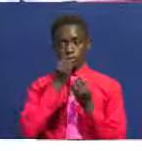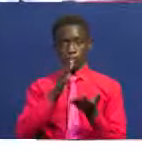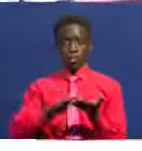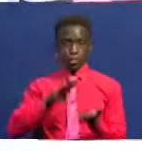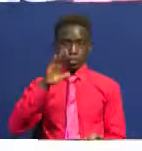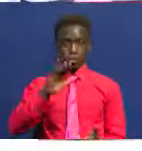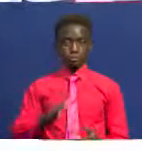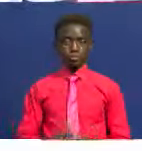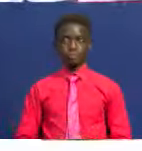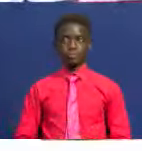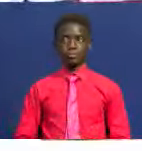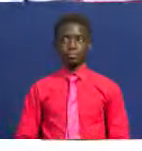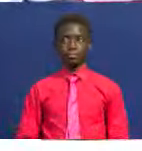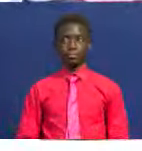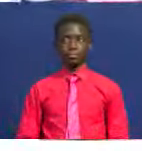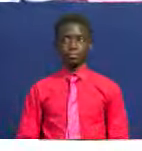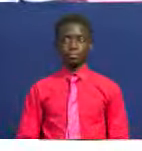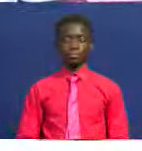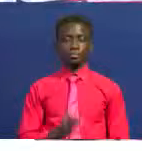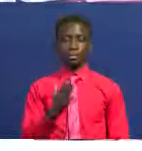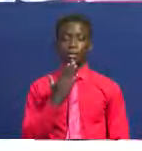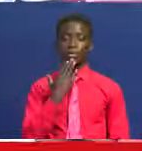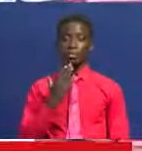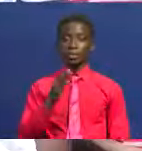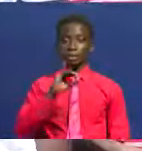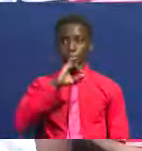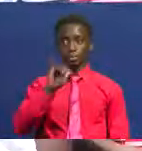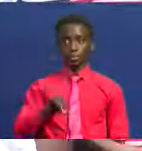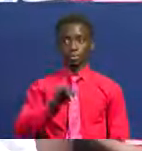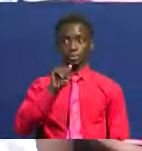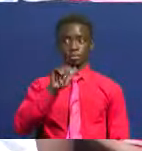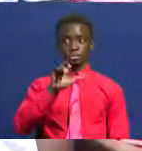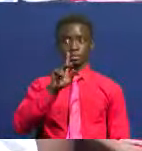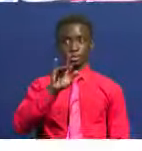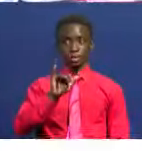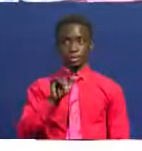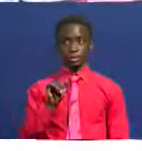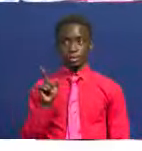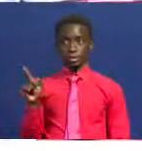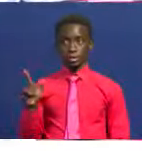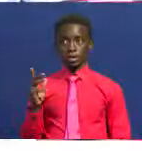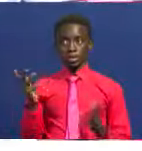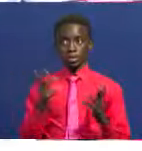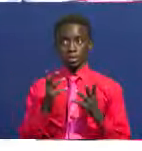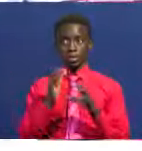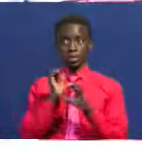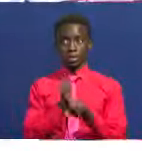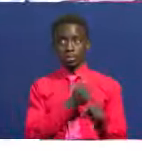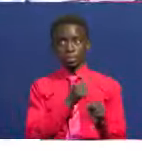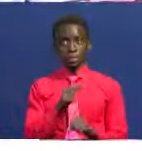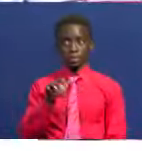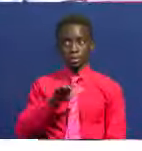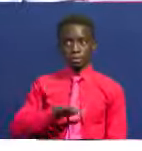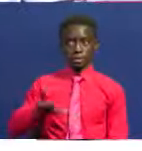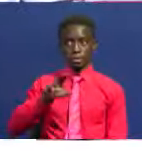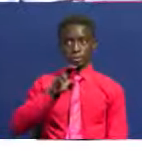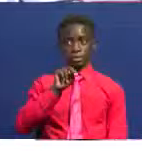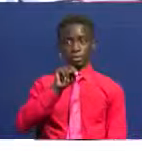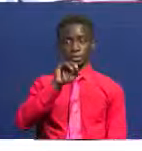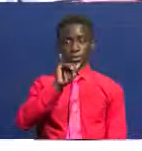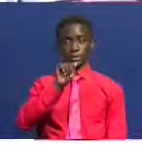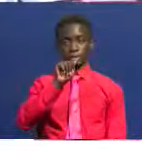Oh, thank you very much, Jackie Wambiro. Of course, we're coming to you live from Homa Bay County. This is Nyadenda area, Soba South, if I'm not